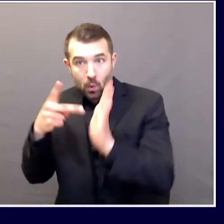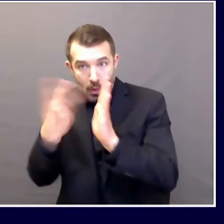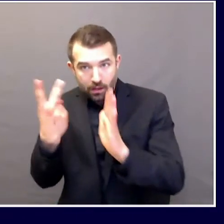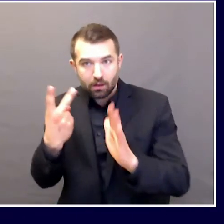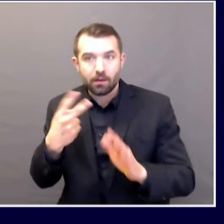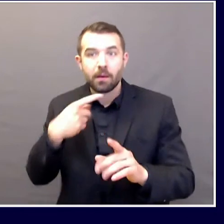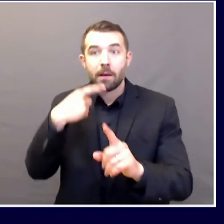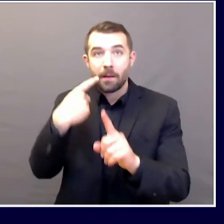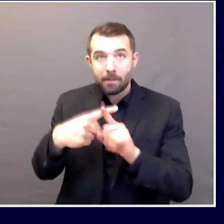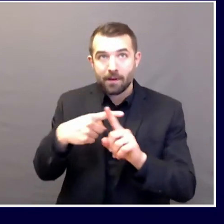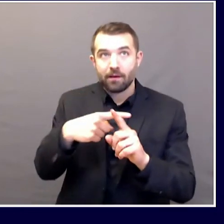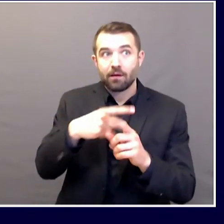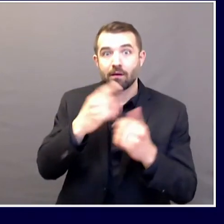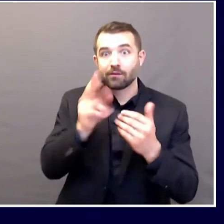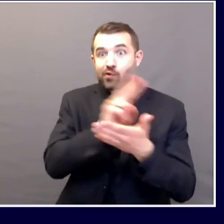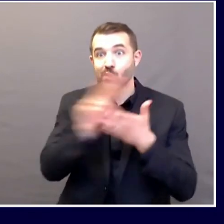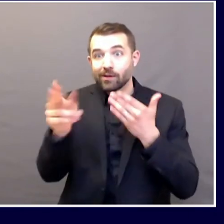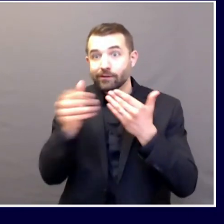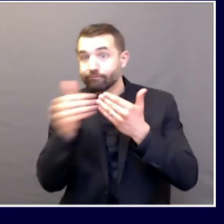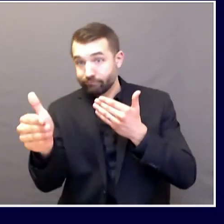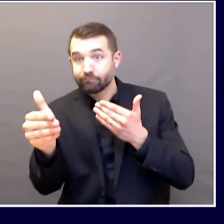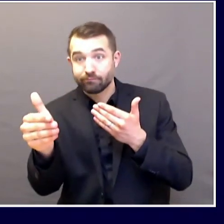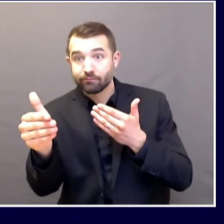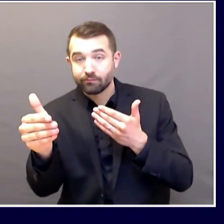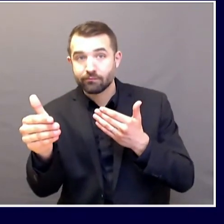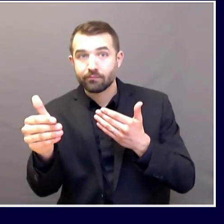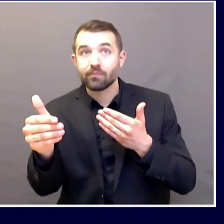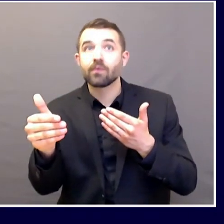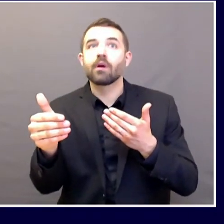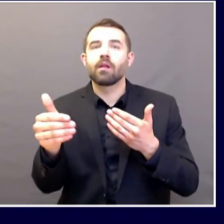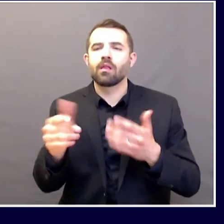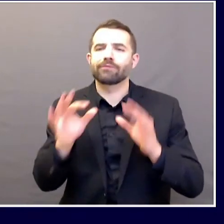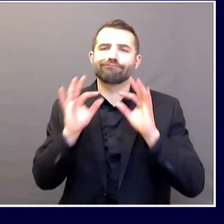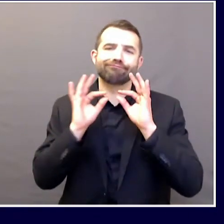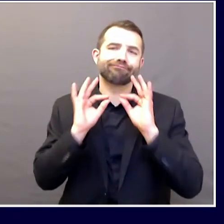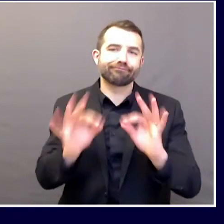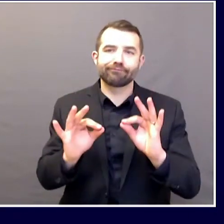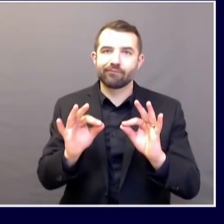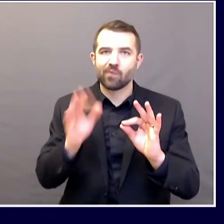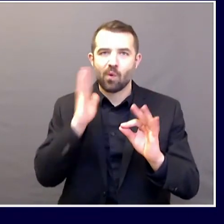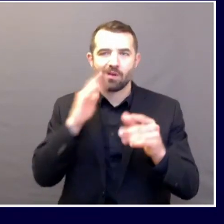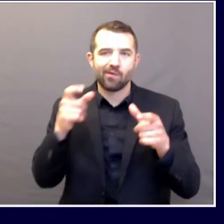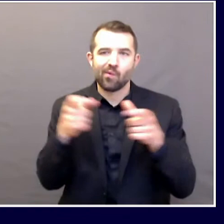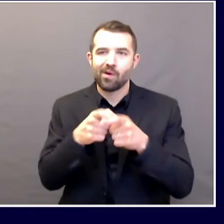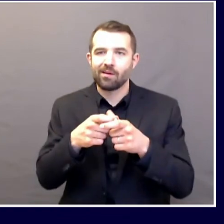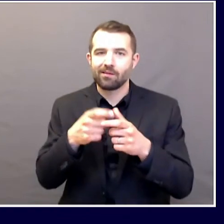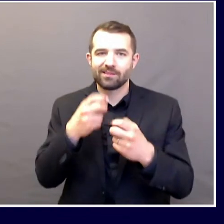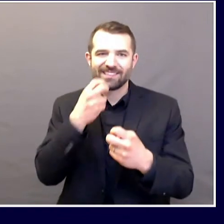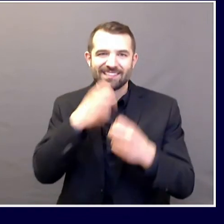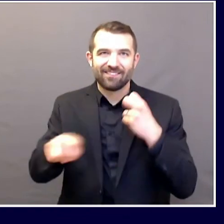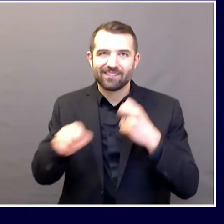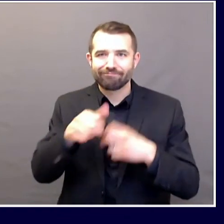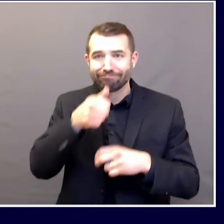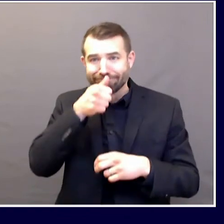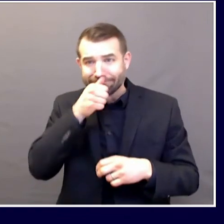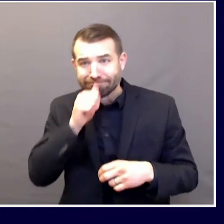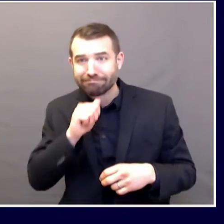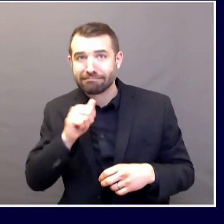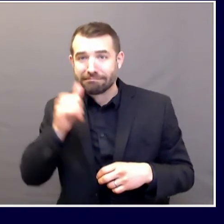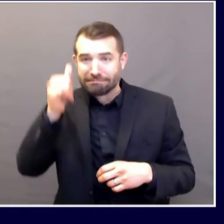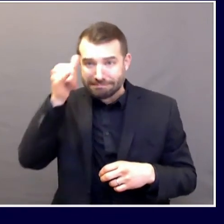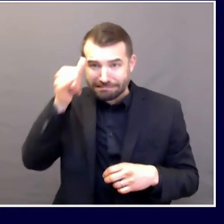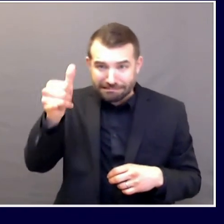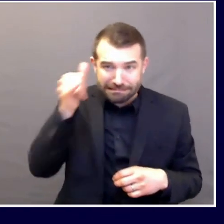because quarantine is hard. It's long, it's disruptive, it can be solitary, and it, of course, comes with an